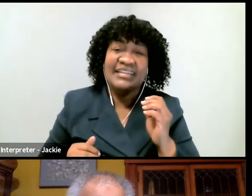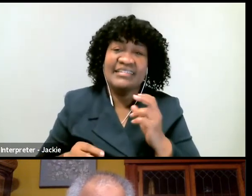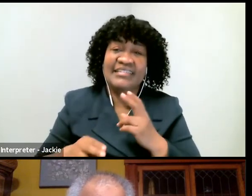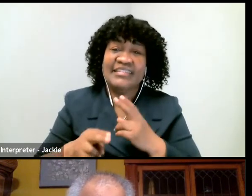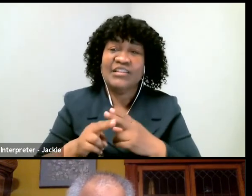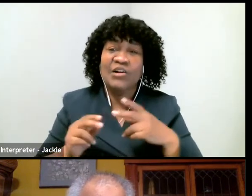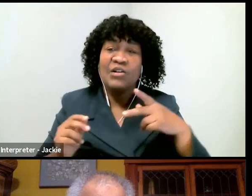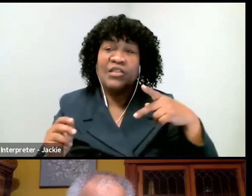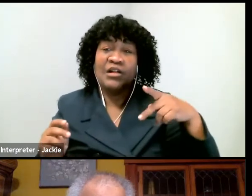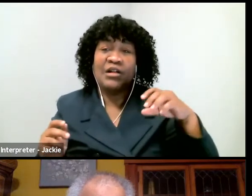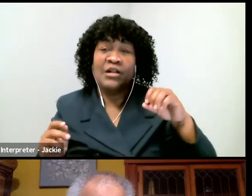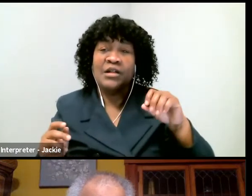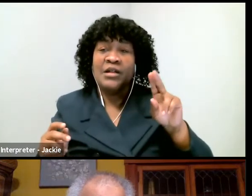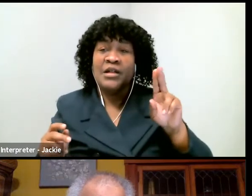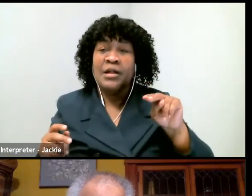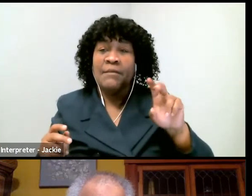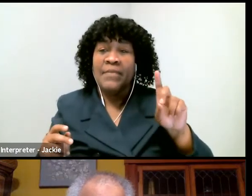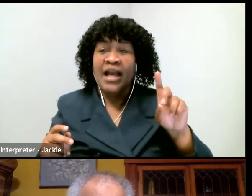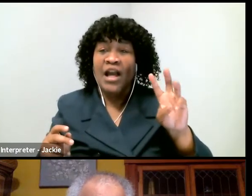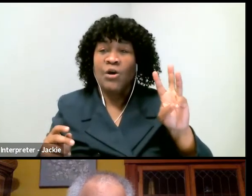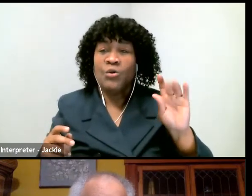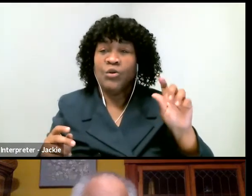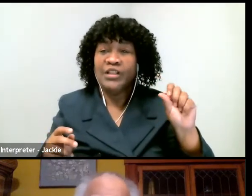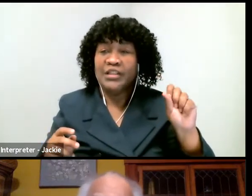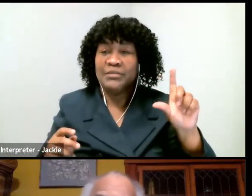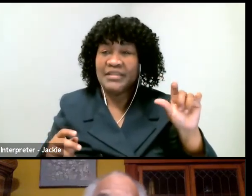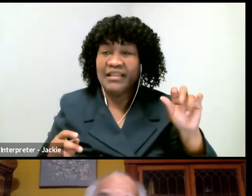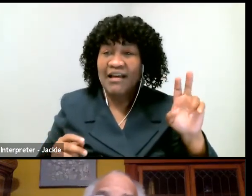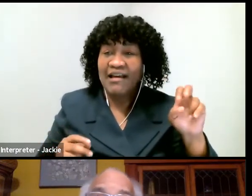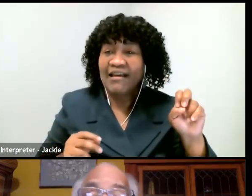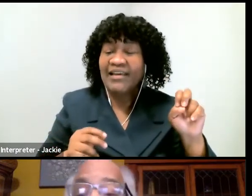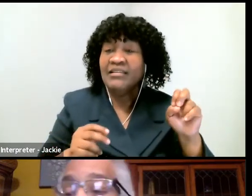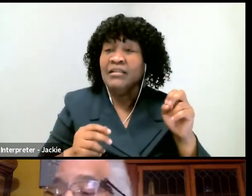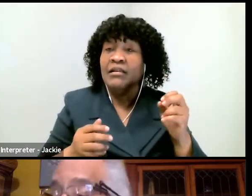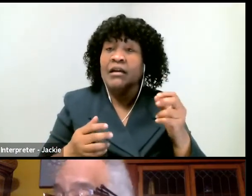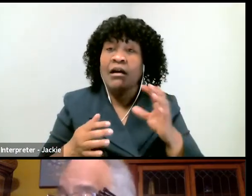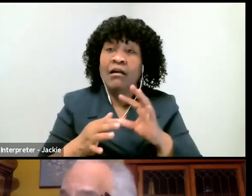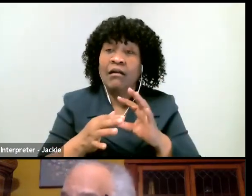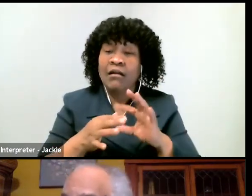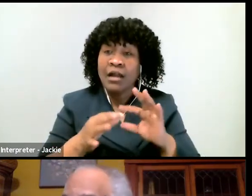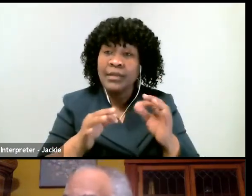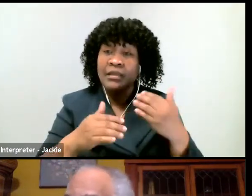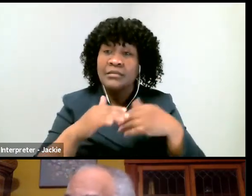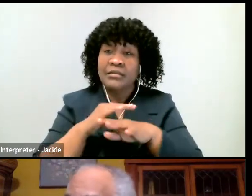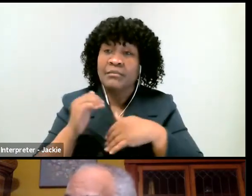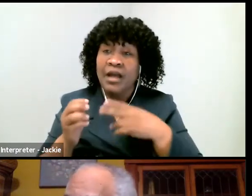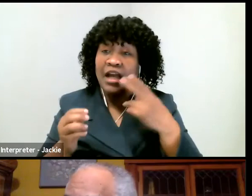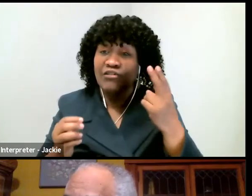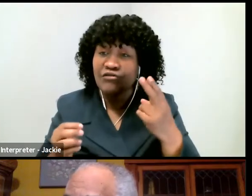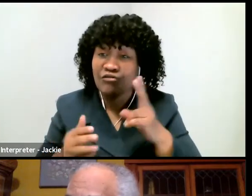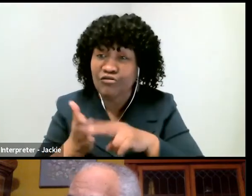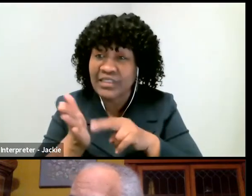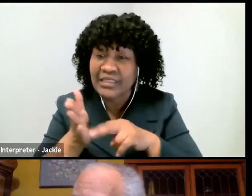Pound Williams line, would come into my reading, you know, HD,